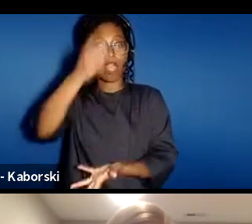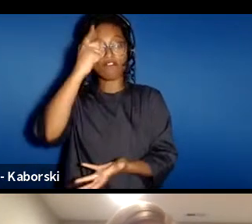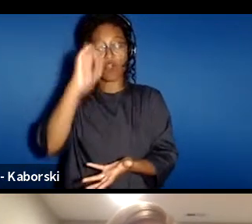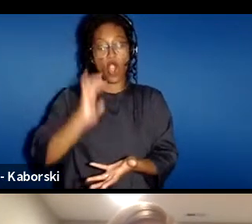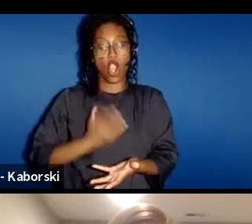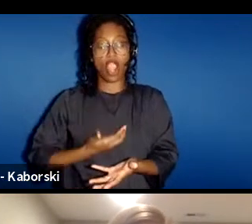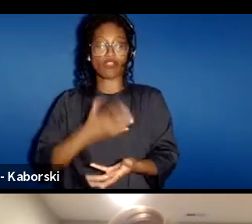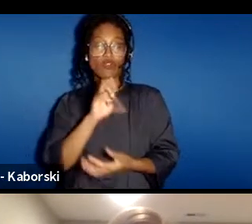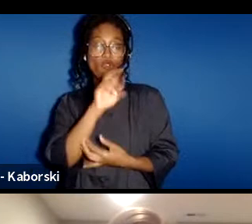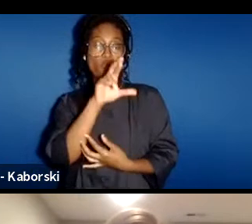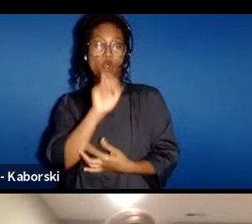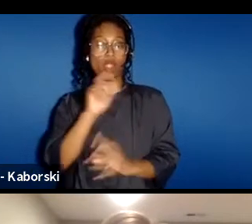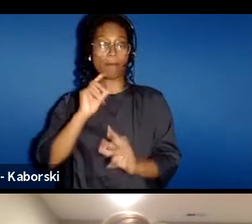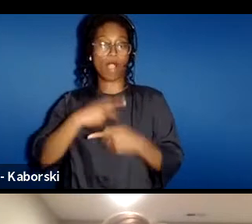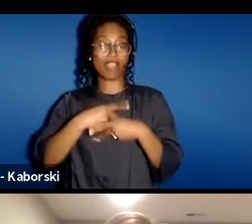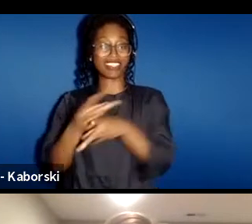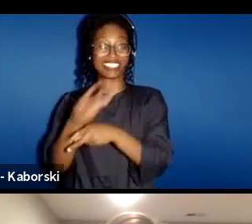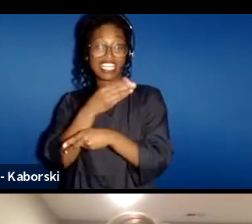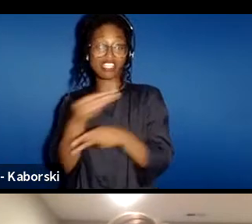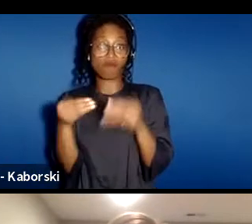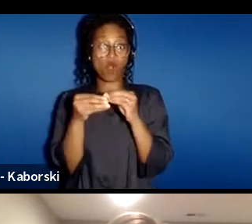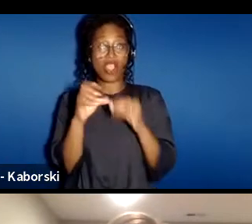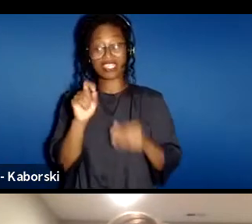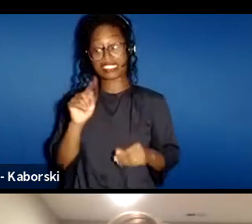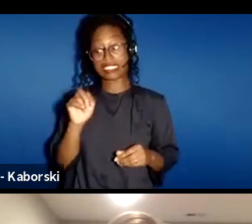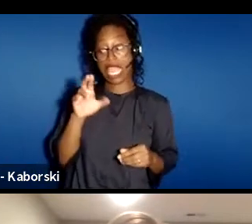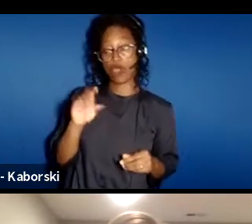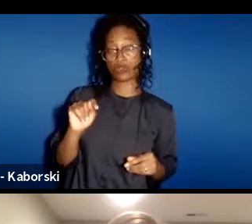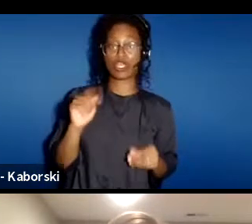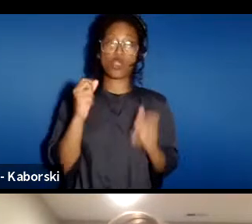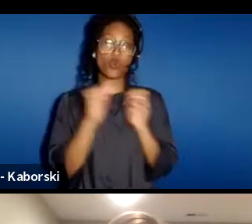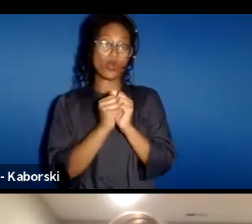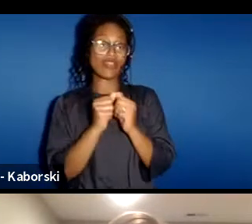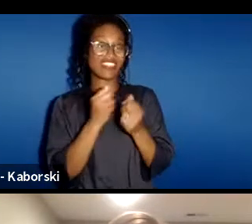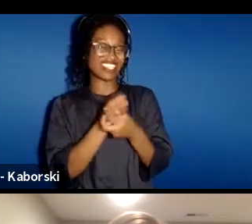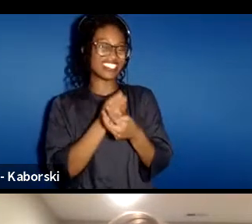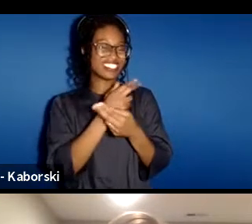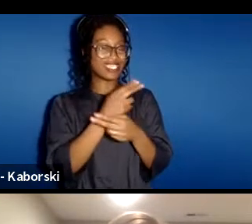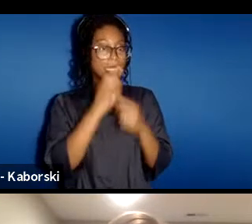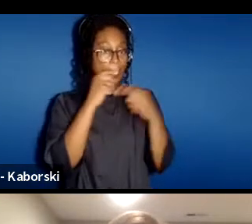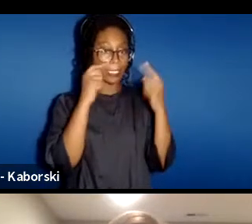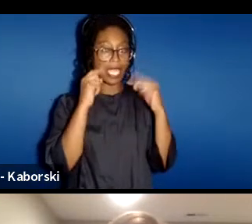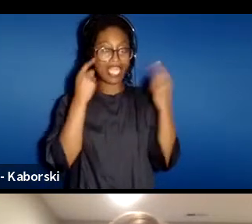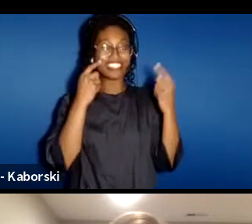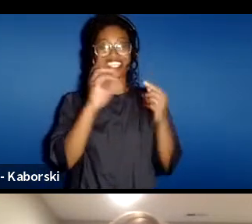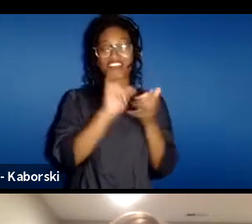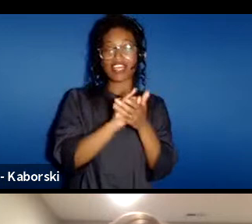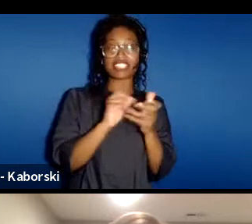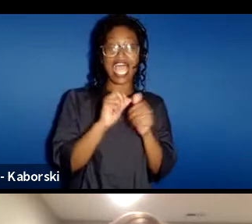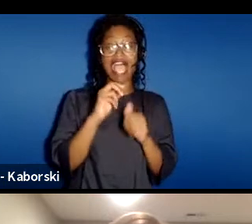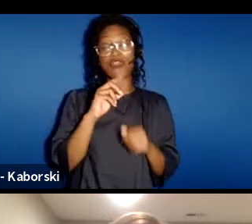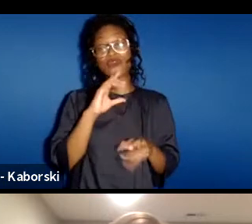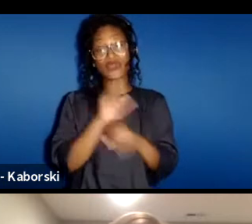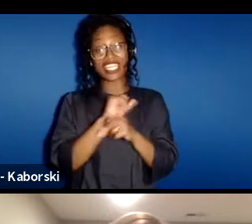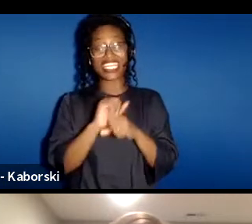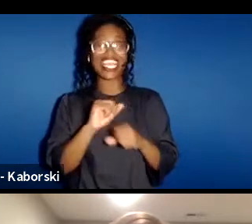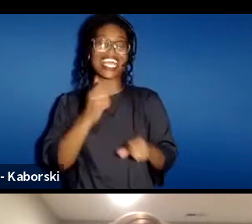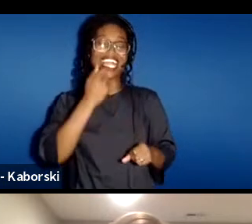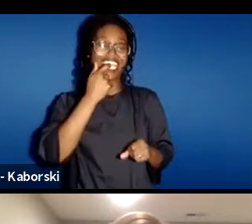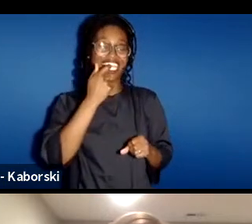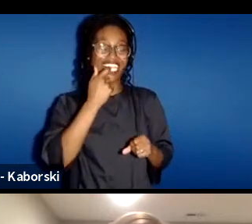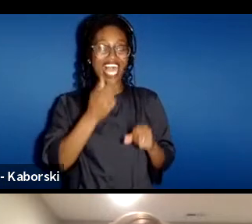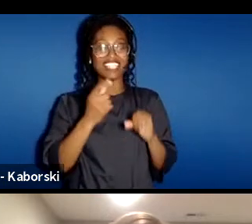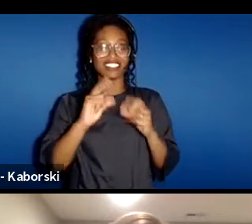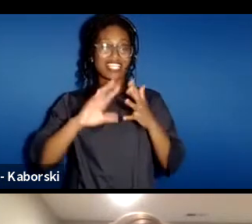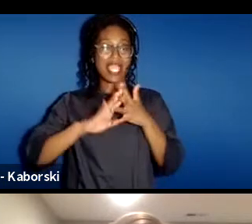bit more stout. And instead of having the sash that we have with our label, the sash is actually a glass emboss. Something else we also think about